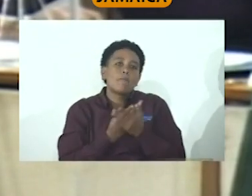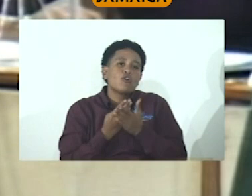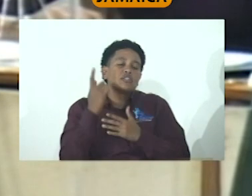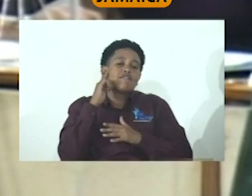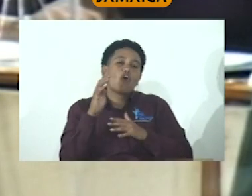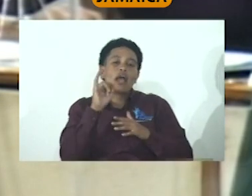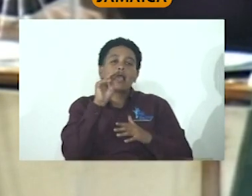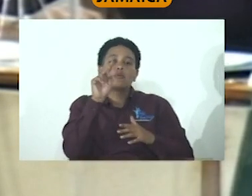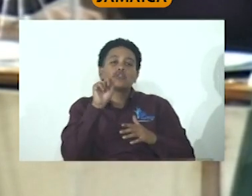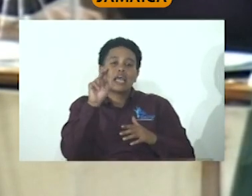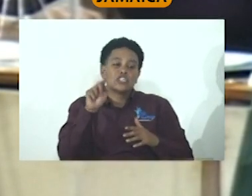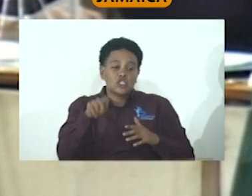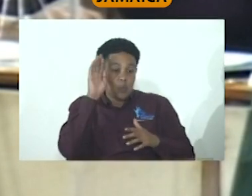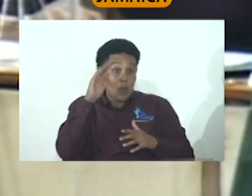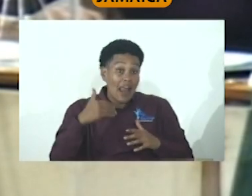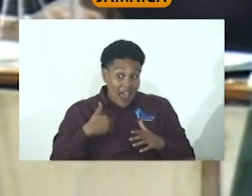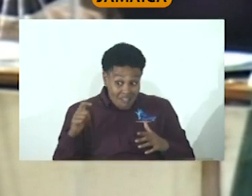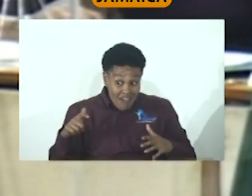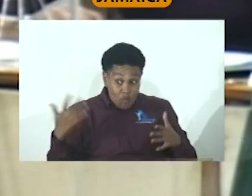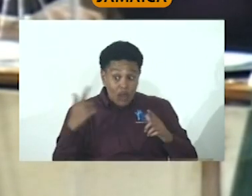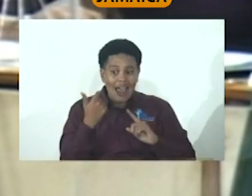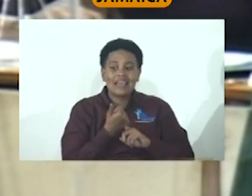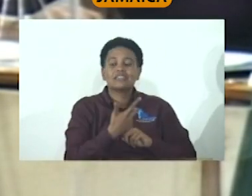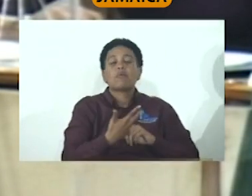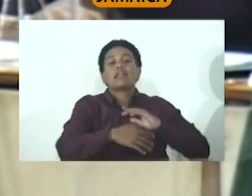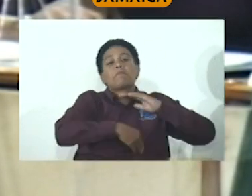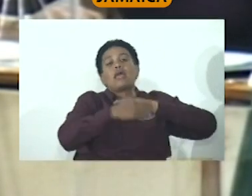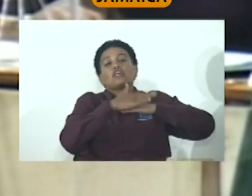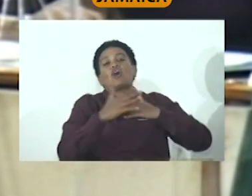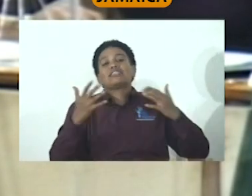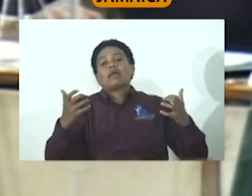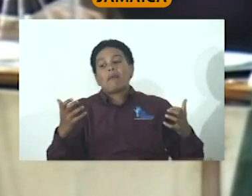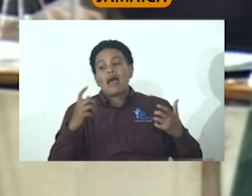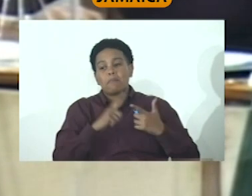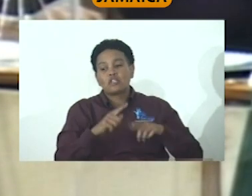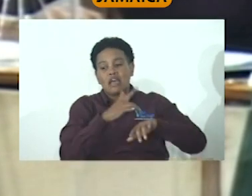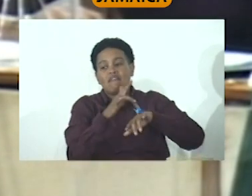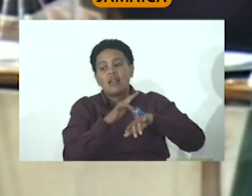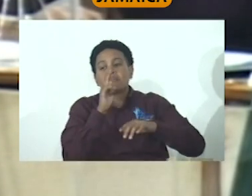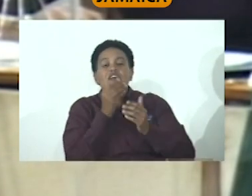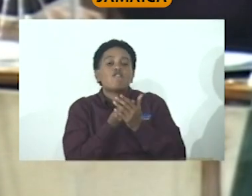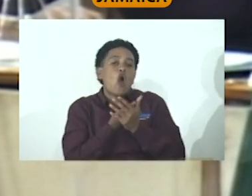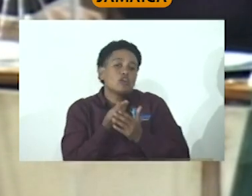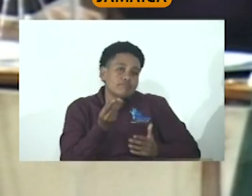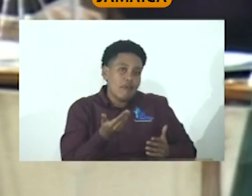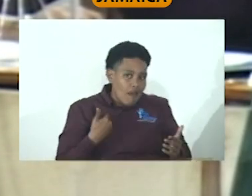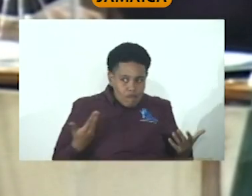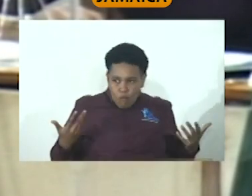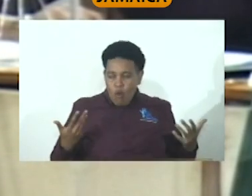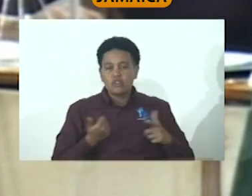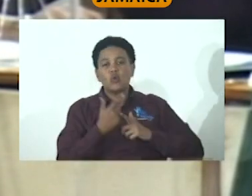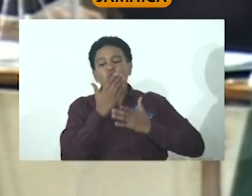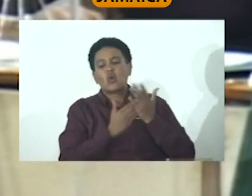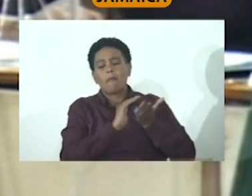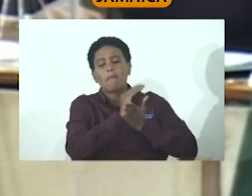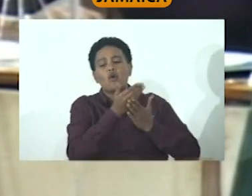immunization. This will have to be expanded based on demand and availability of funds. So there is still some amount